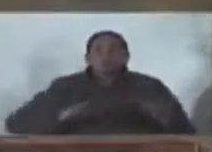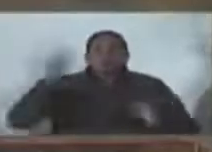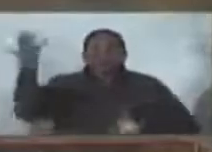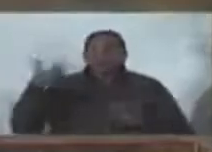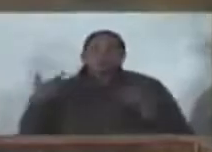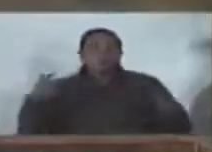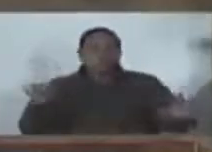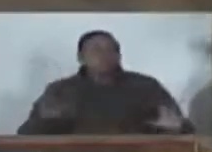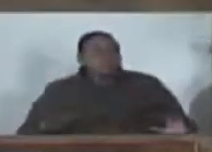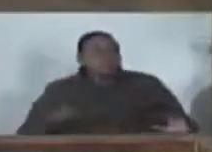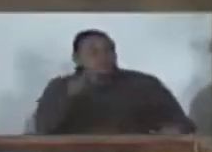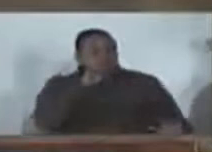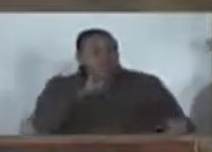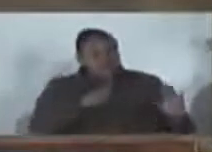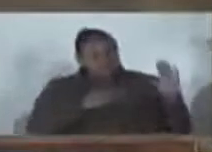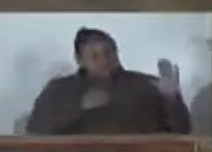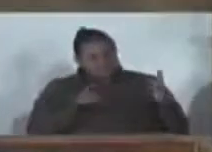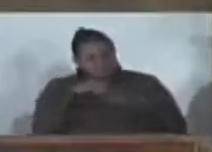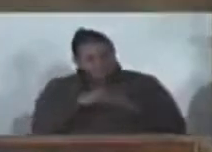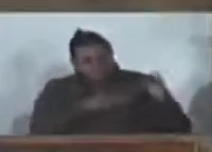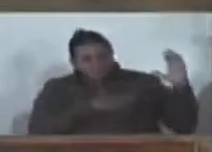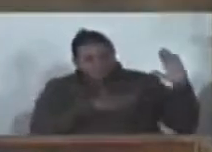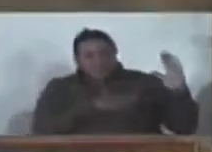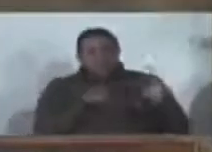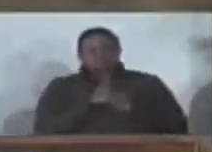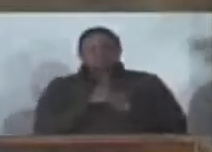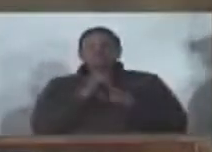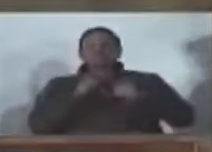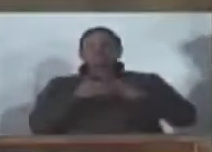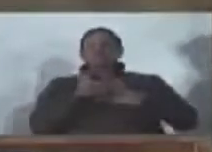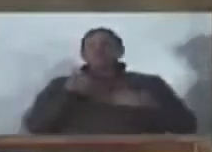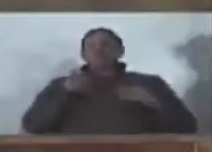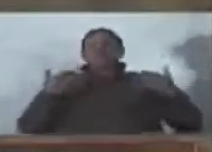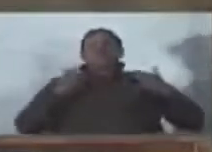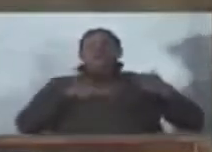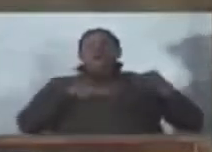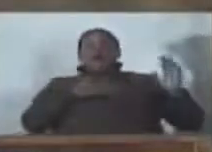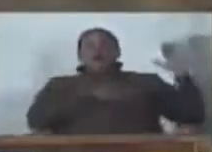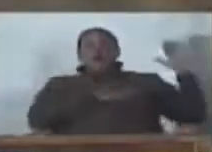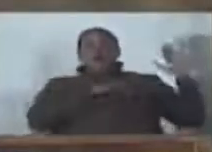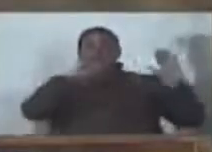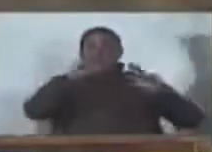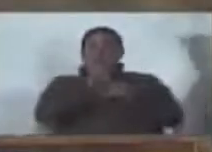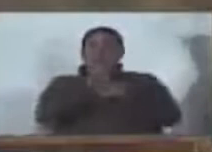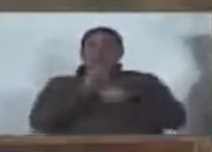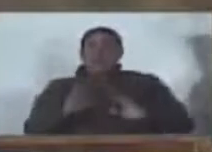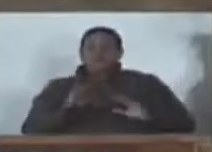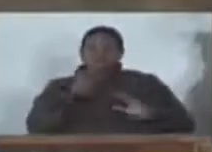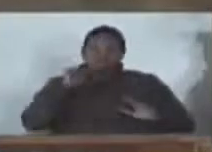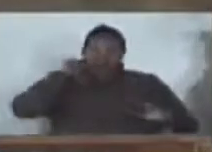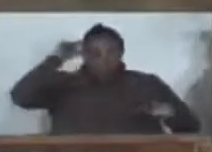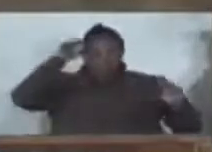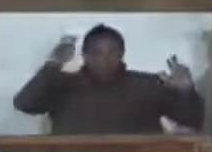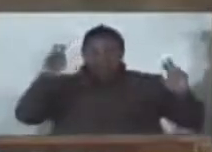You have my commitment, Mr. Speaker. Jamaica has my commitment as your Minister of Gender